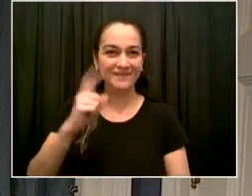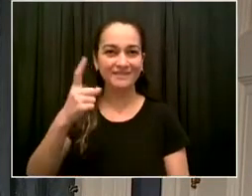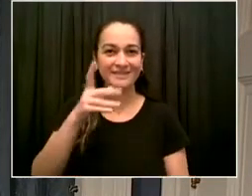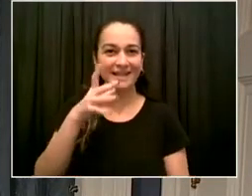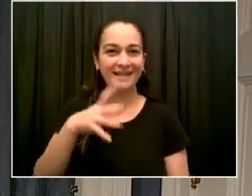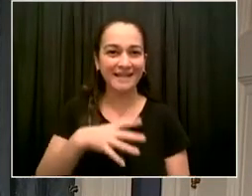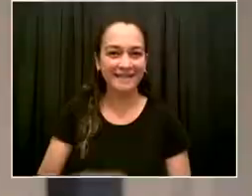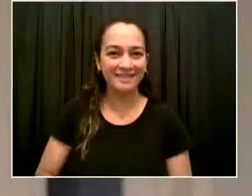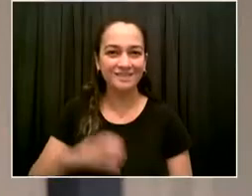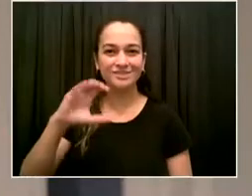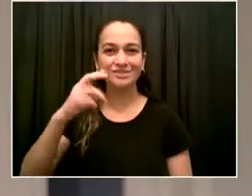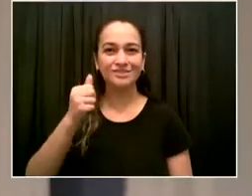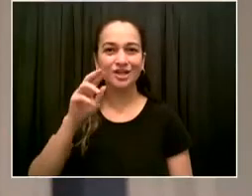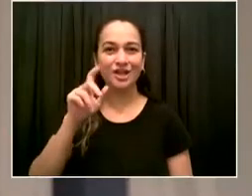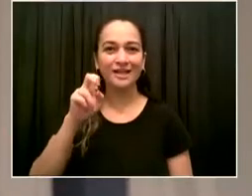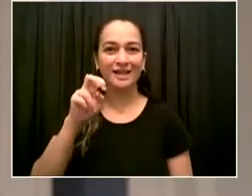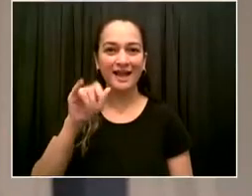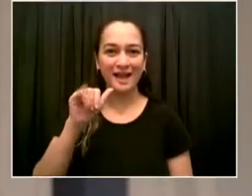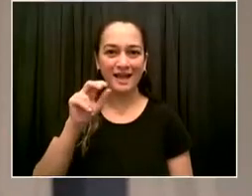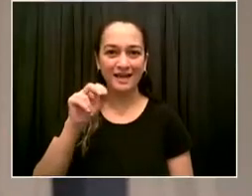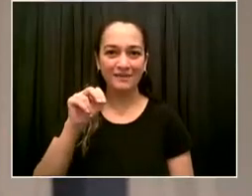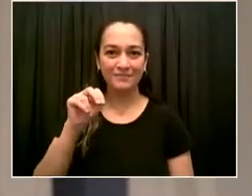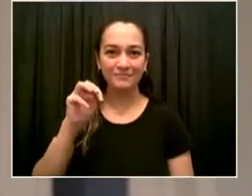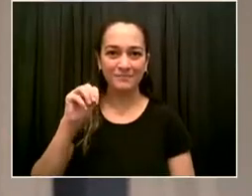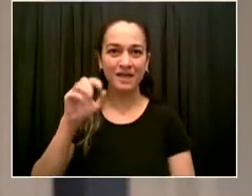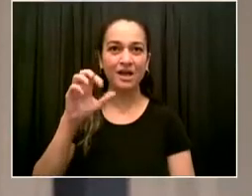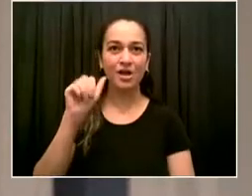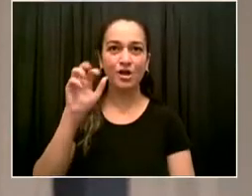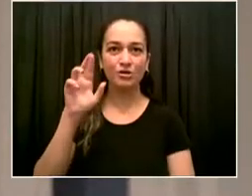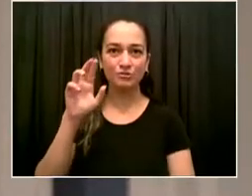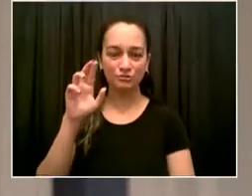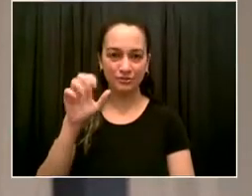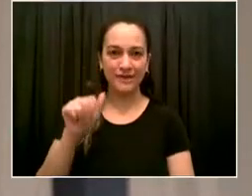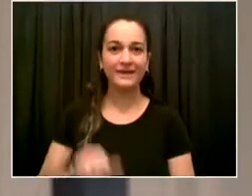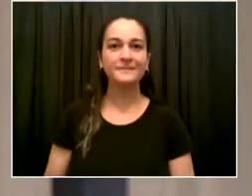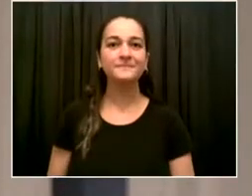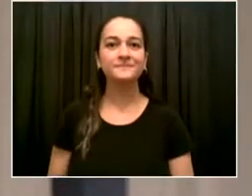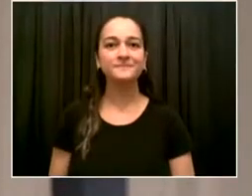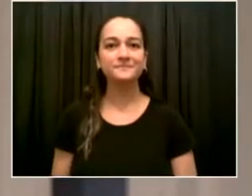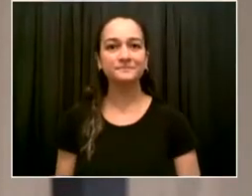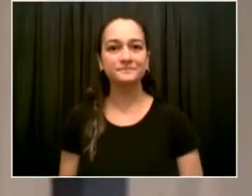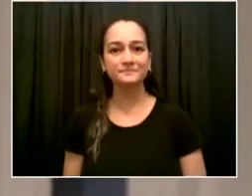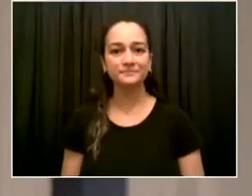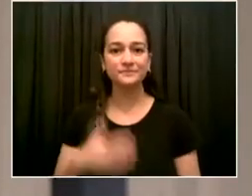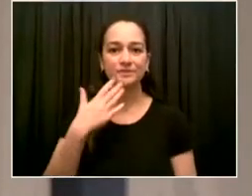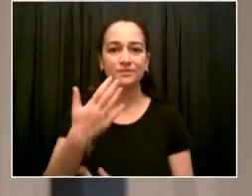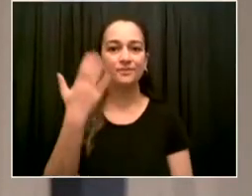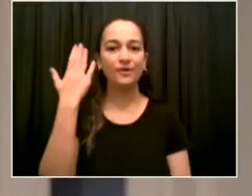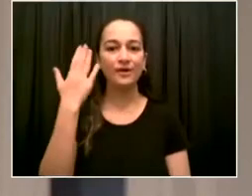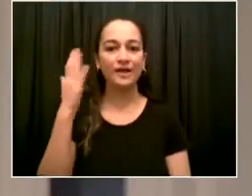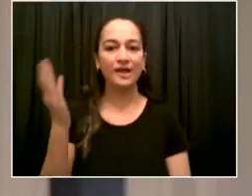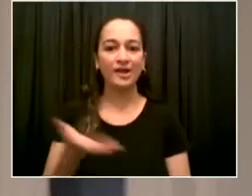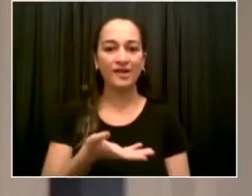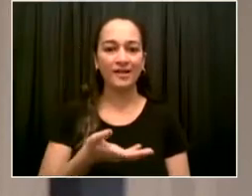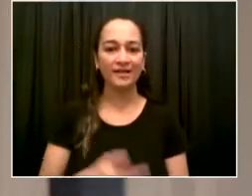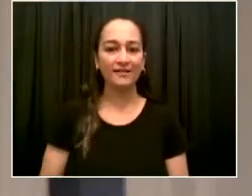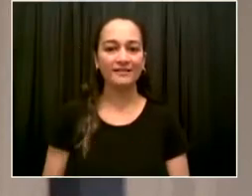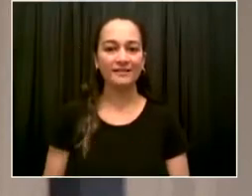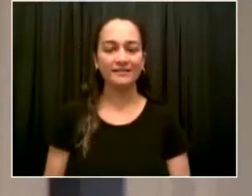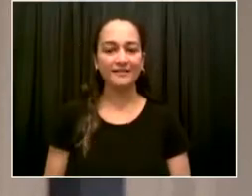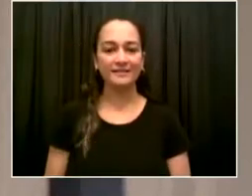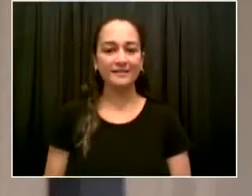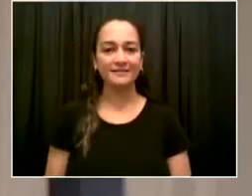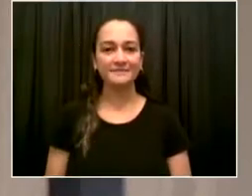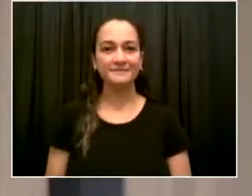morning, everyone. Today, we're taking another big leap forward to support New Yorkers with the launch of our new Mental Health for